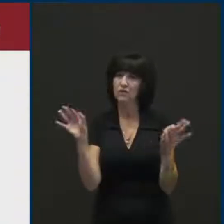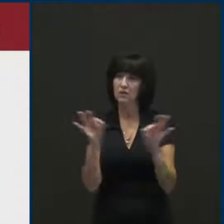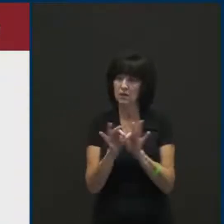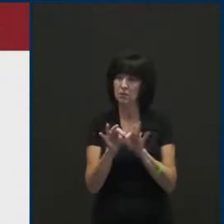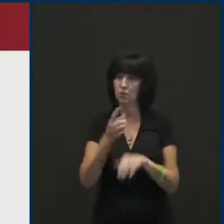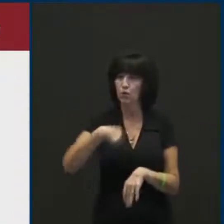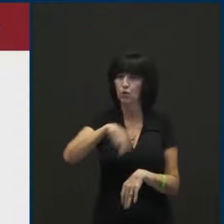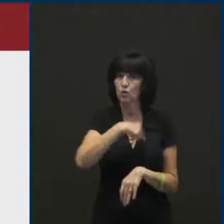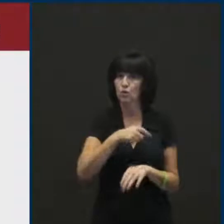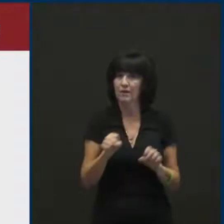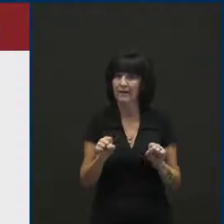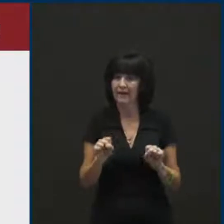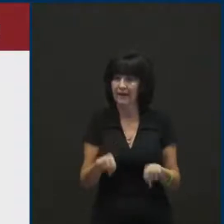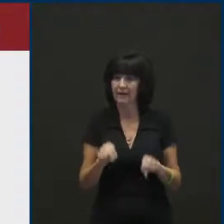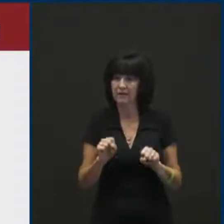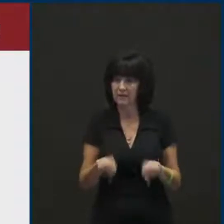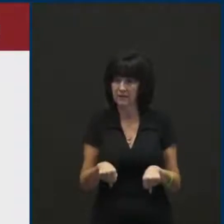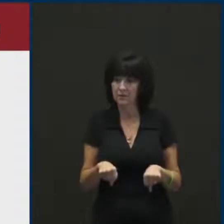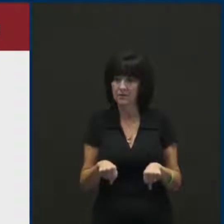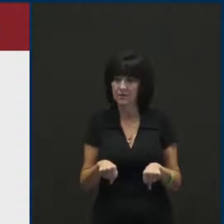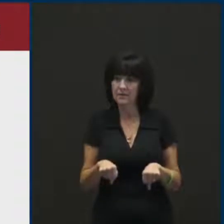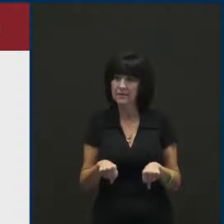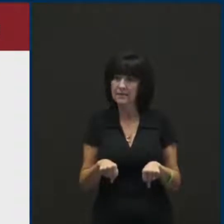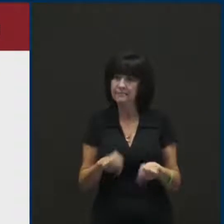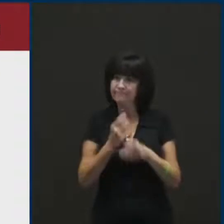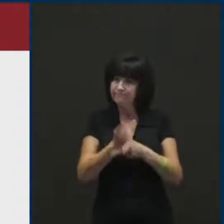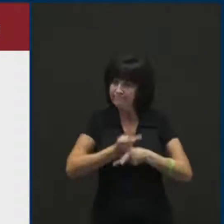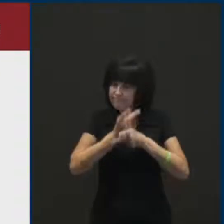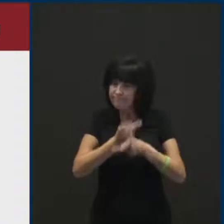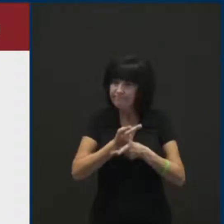to very accurately